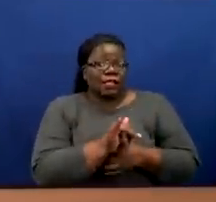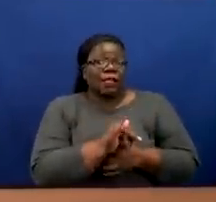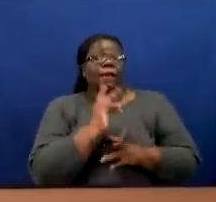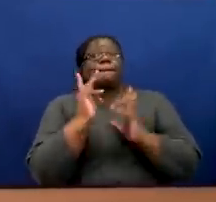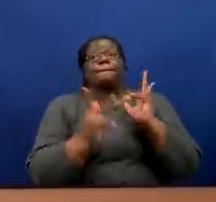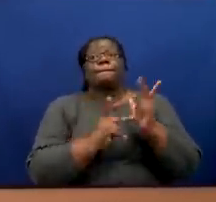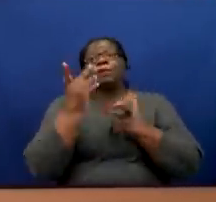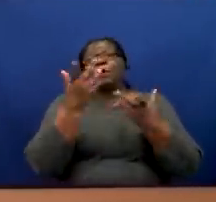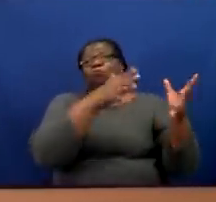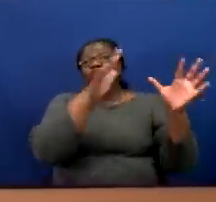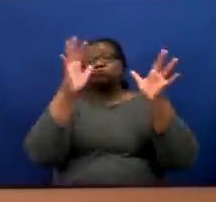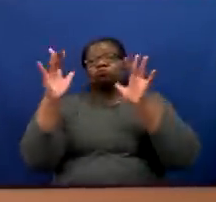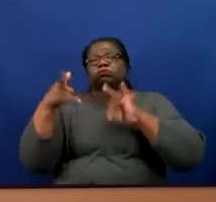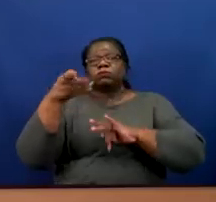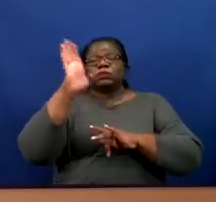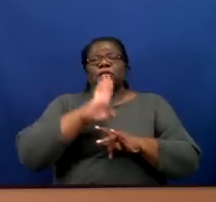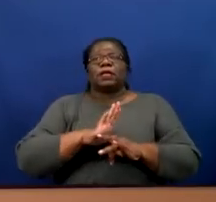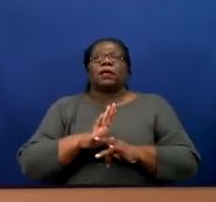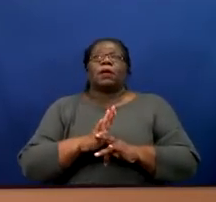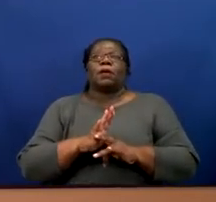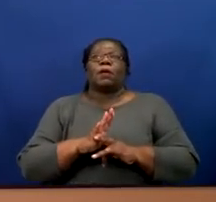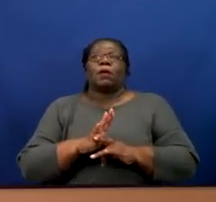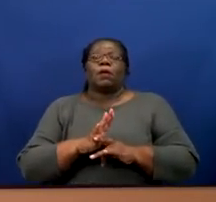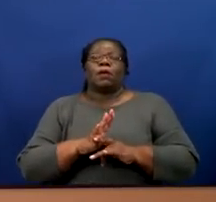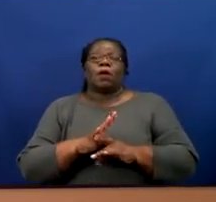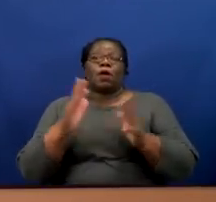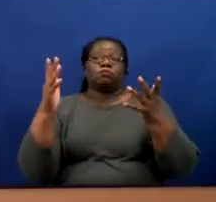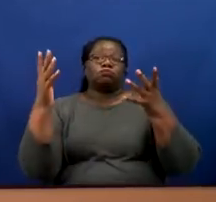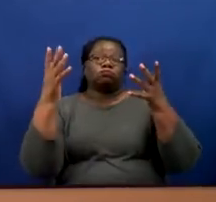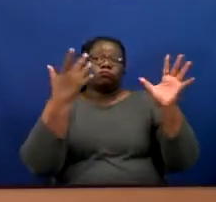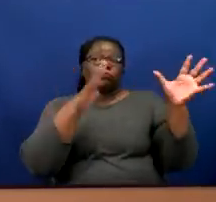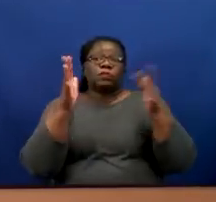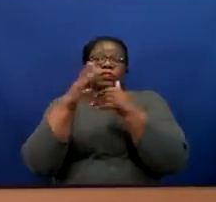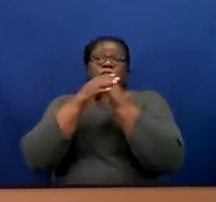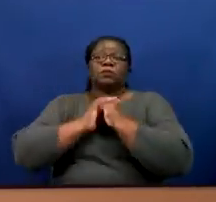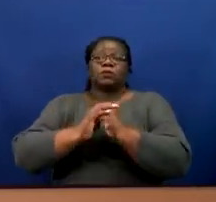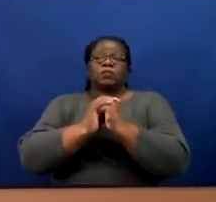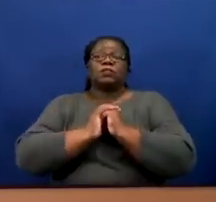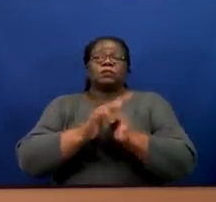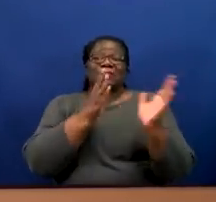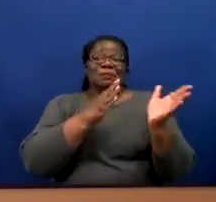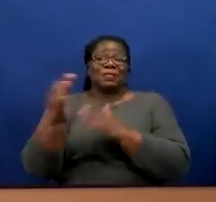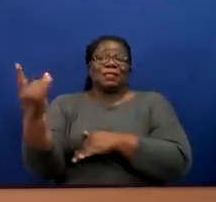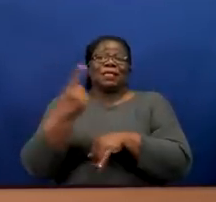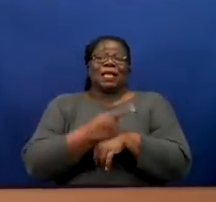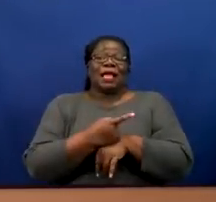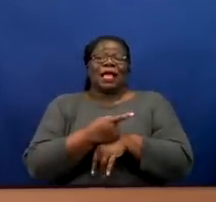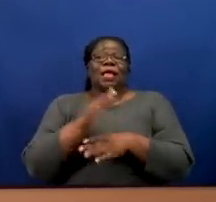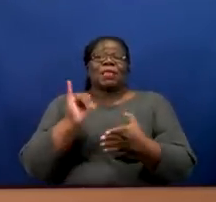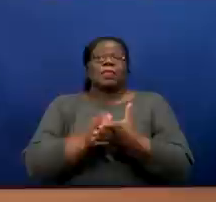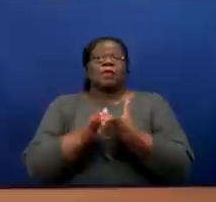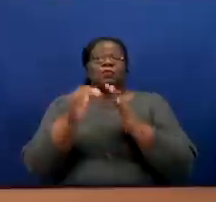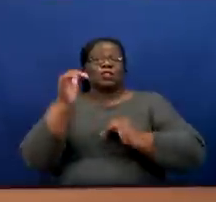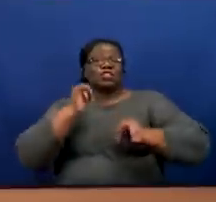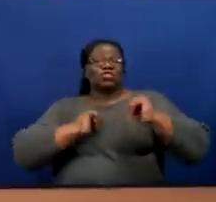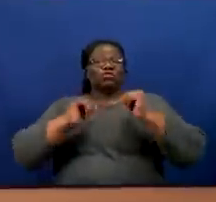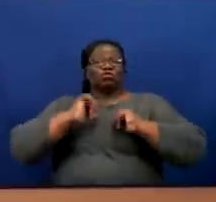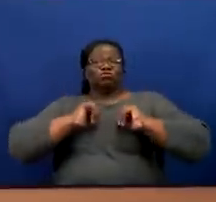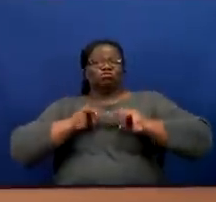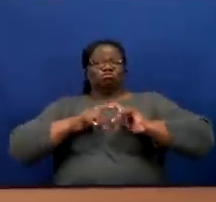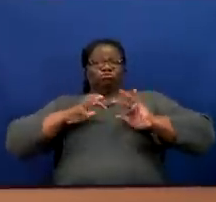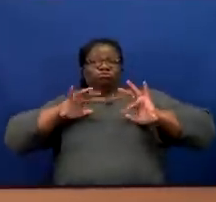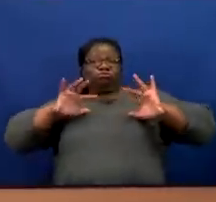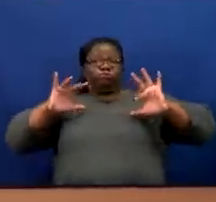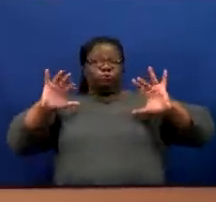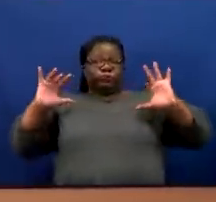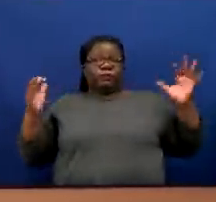God. Praise and worship was the order of the day. That was the dramatic presentation.